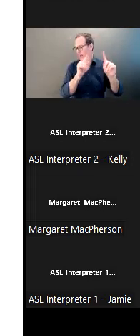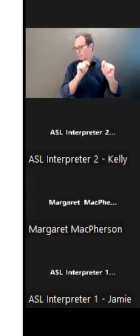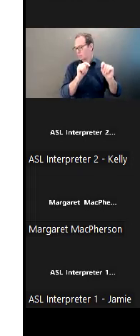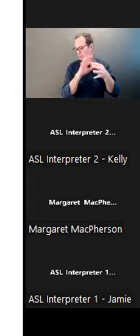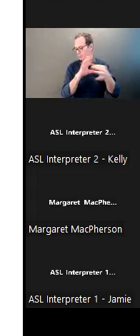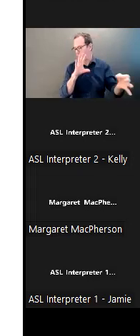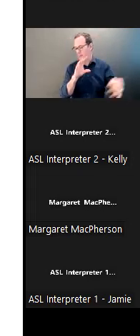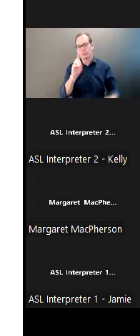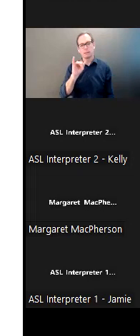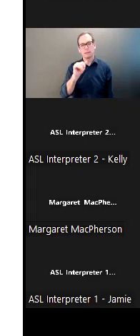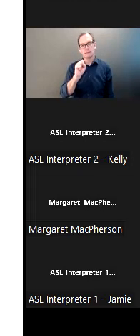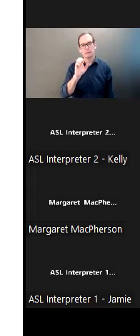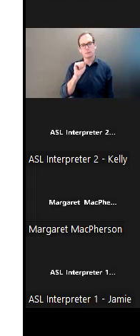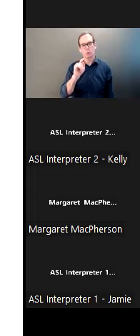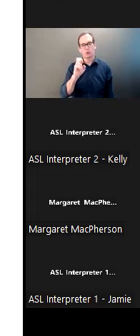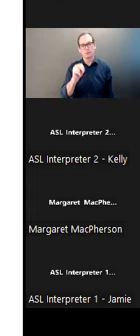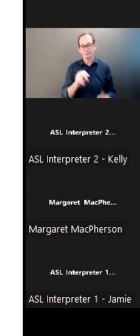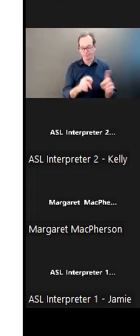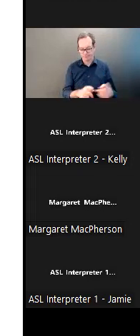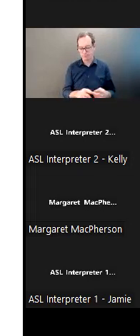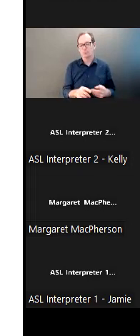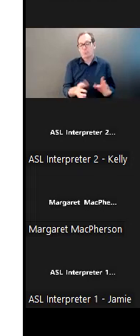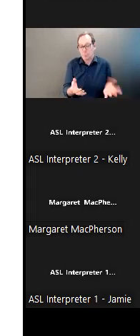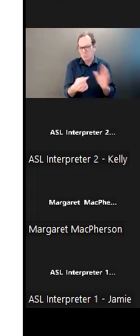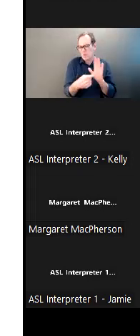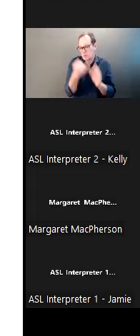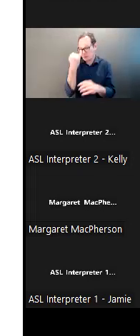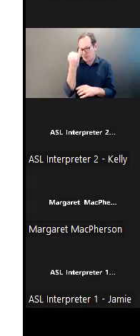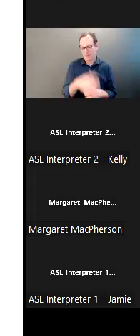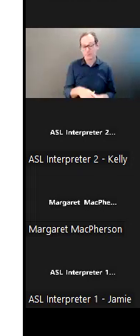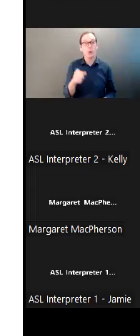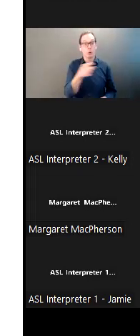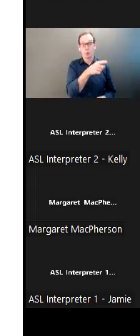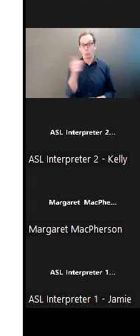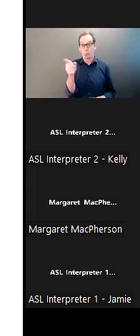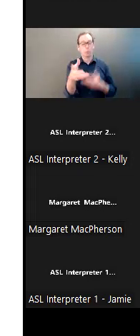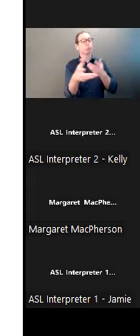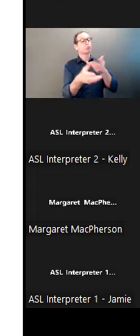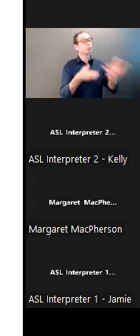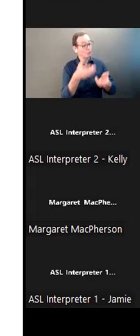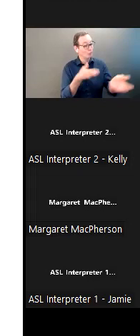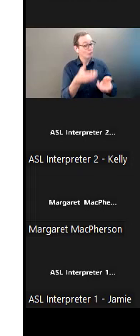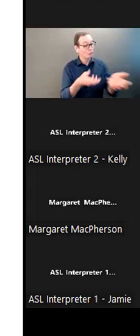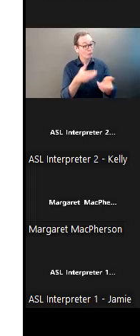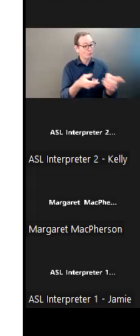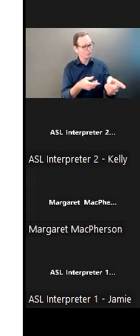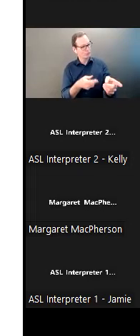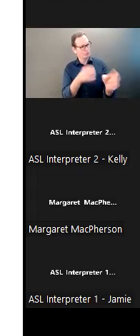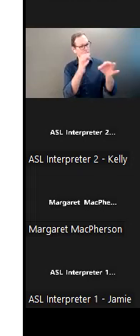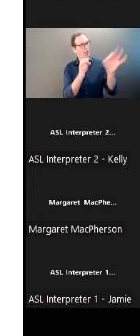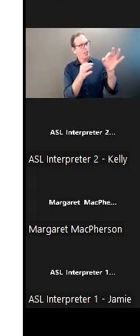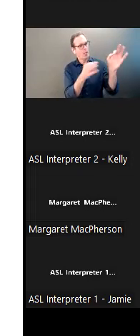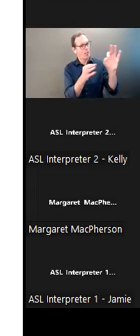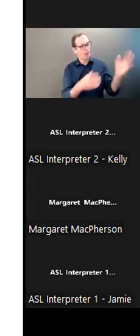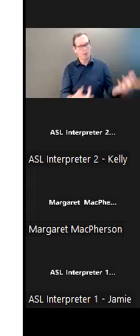imagine if you're in a care encounter with somebody and you're trying to support them, if they seem just completely tuned out, you might find that frustrating